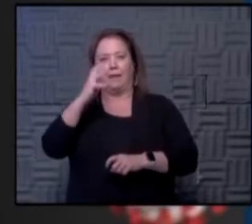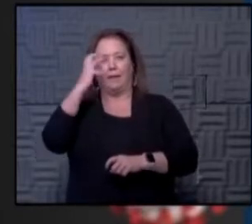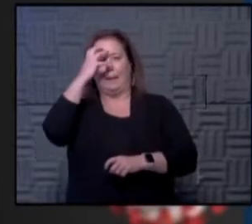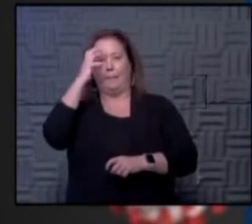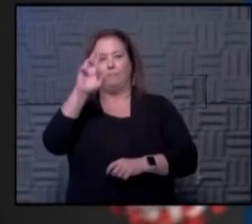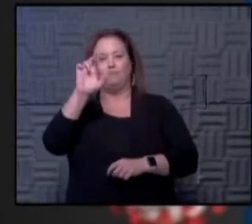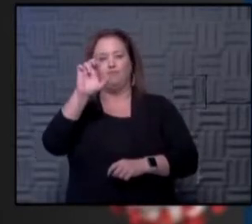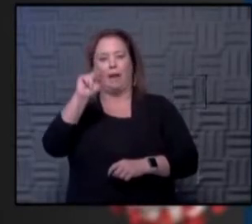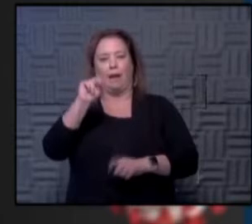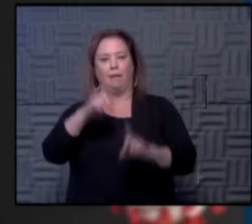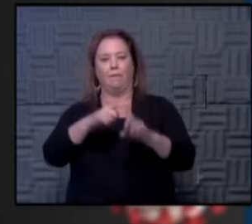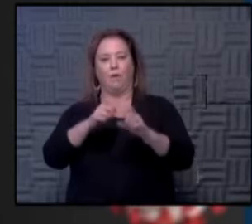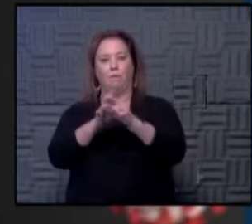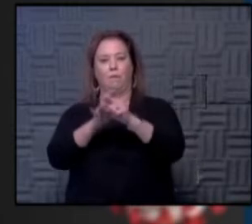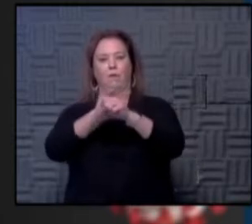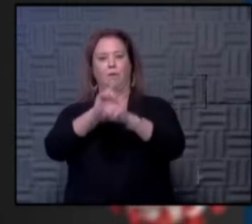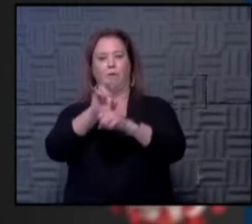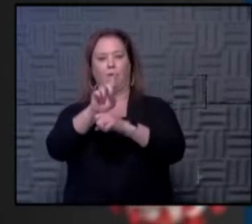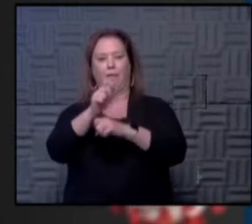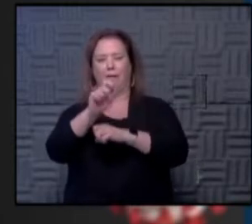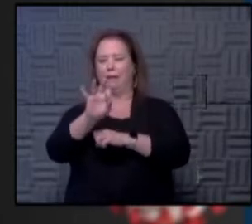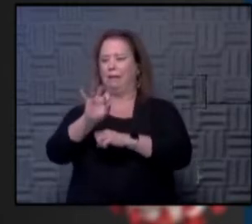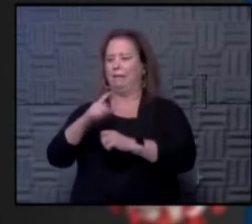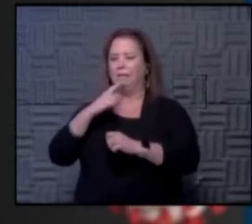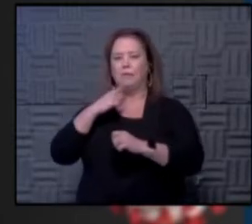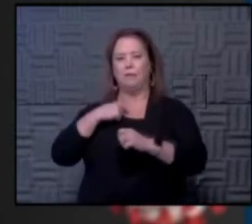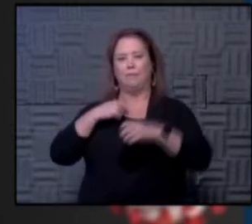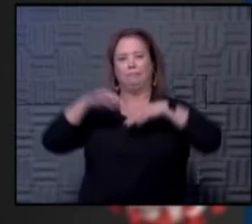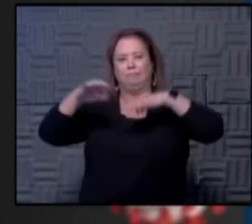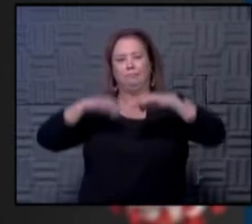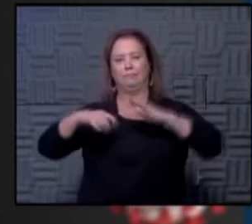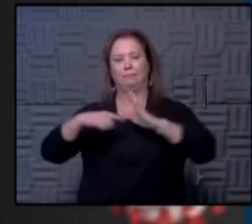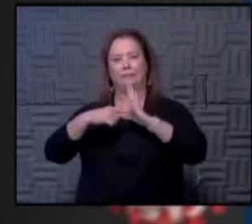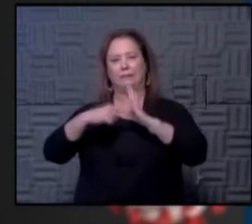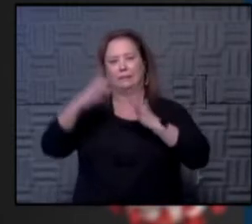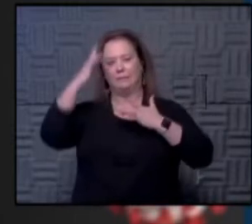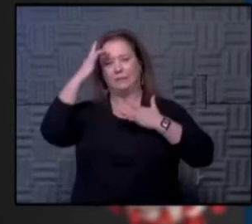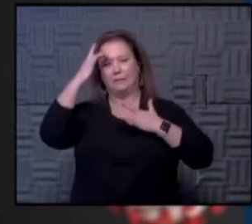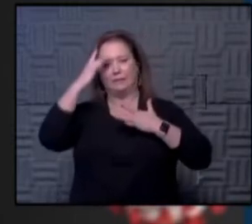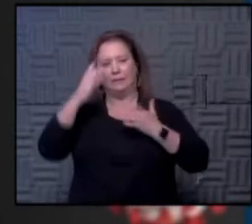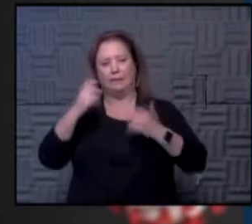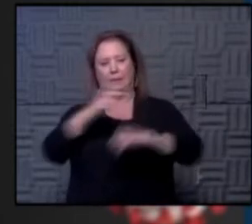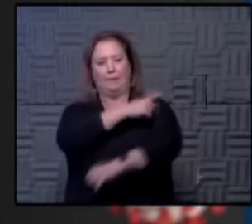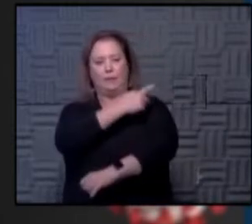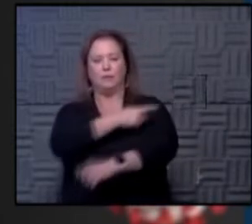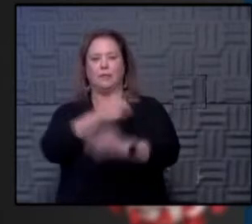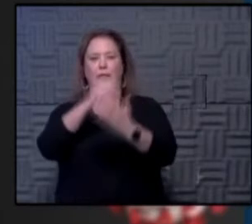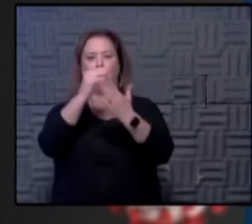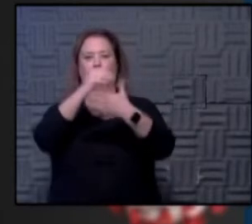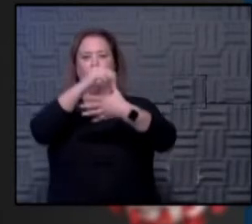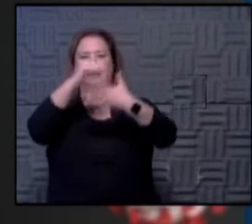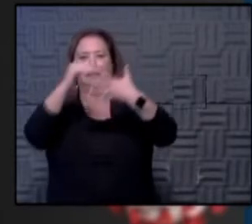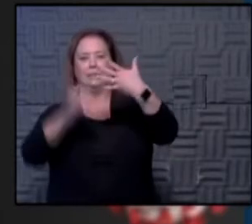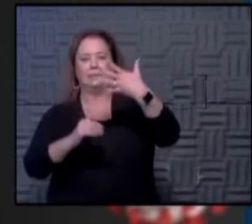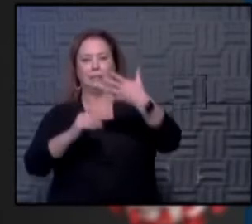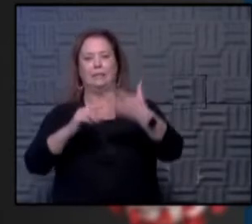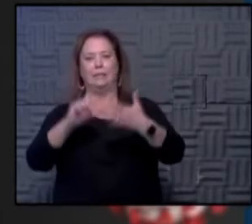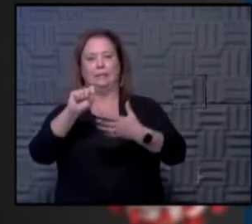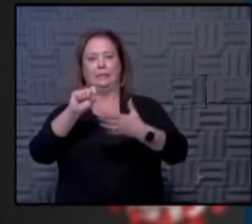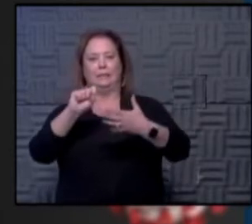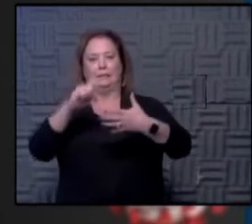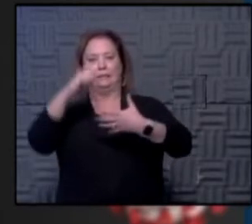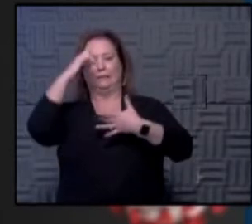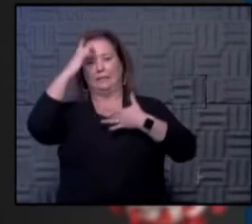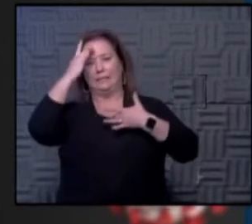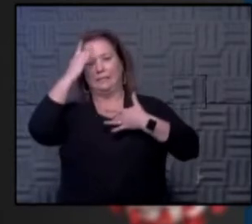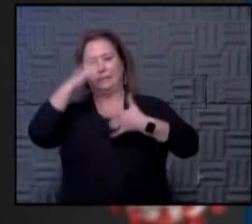COVID-19. We never would have guessed that. Can you list the primary symptoms you're seeing with patients now? Yeah, without knowing